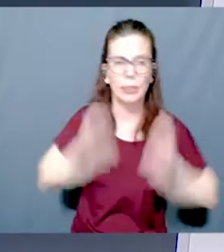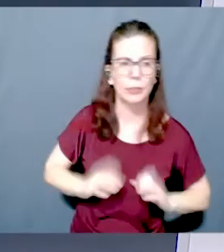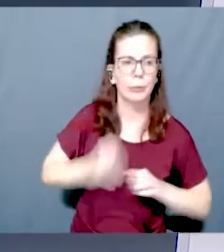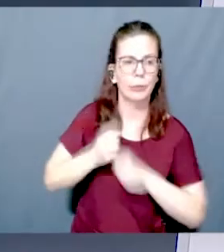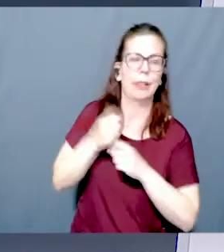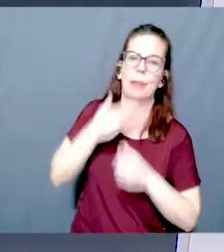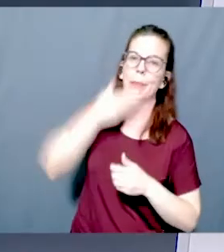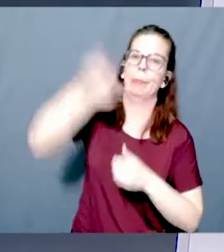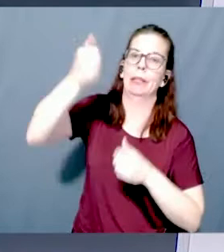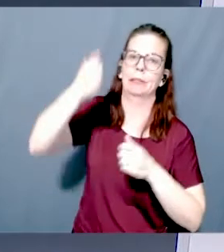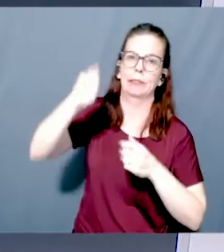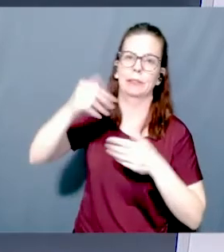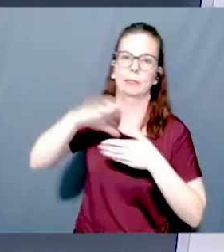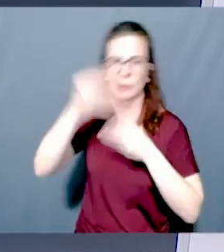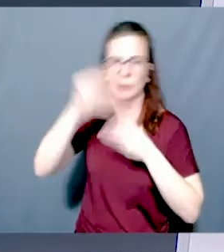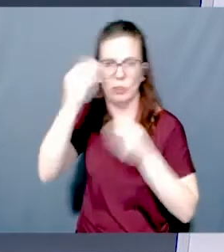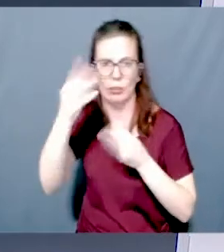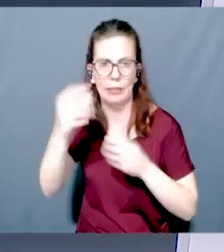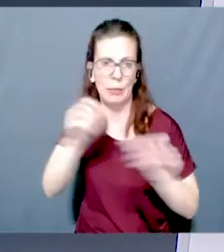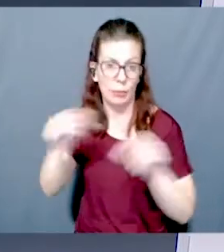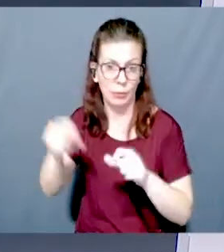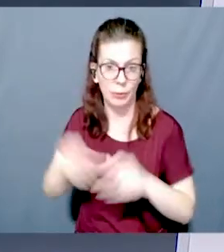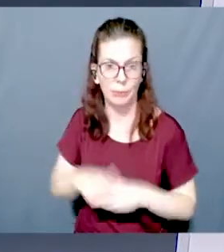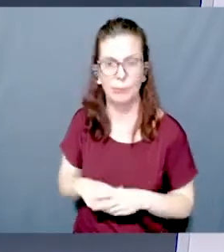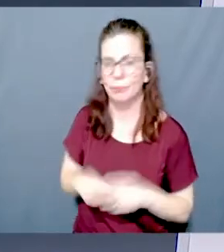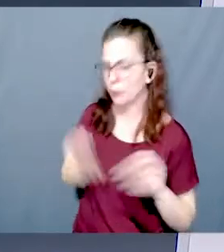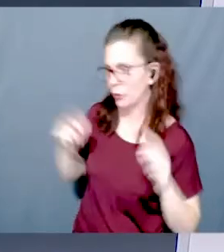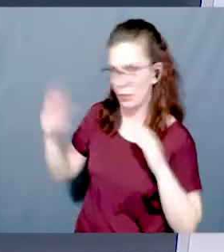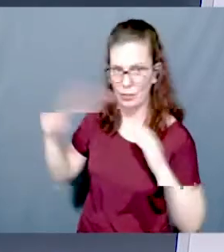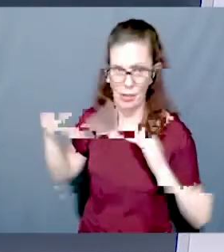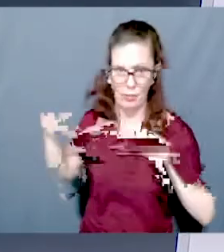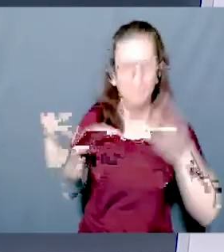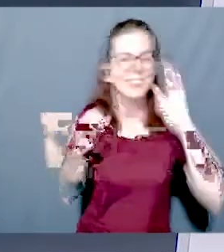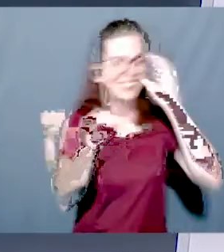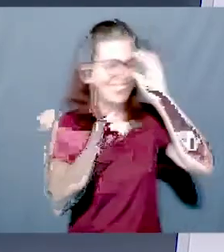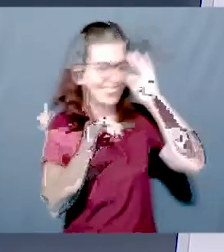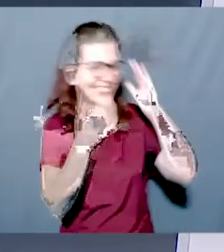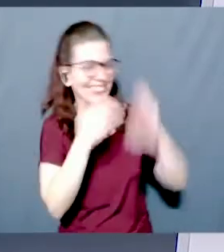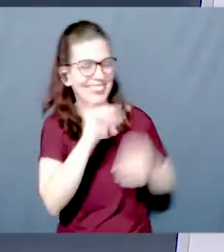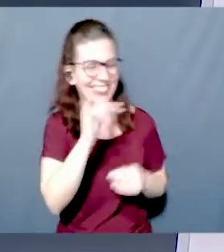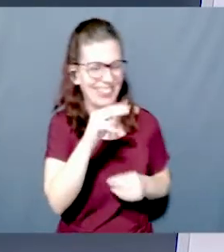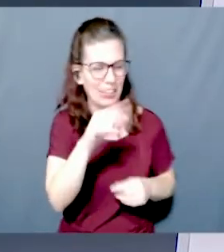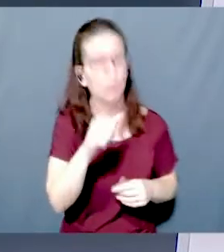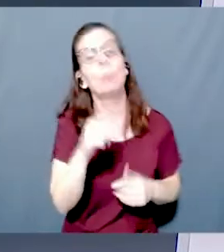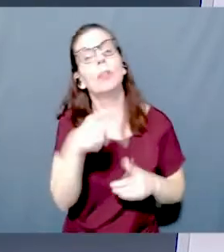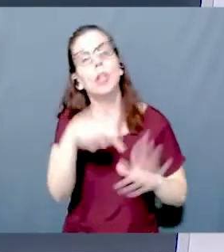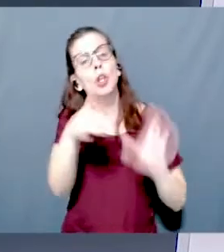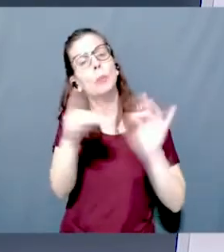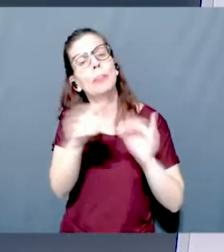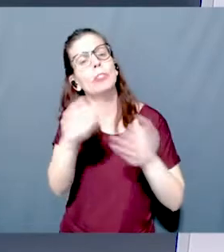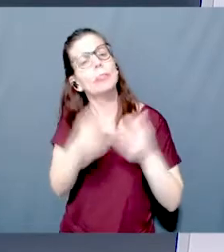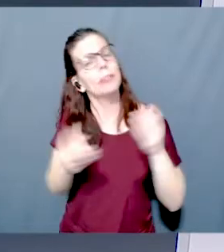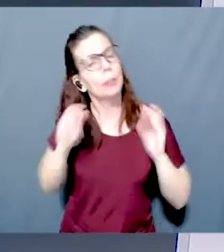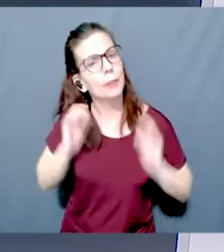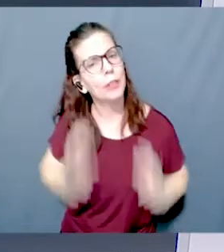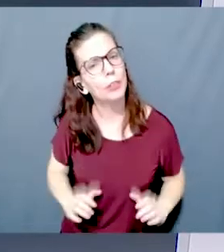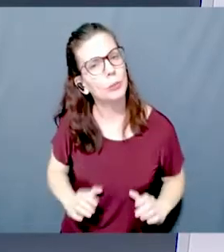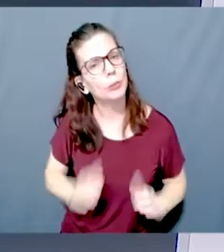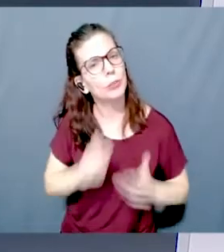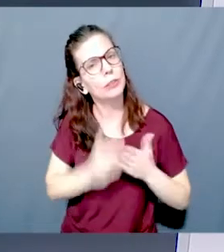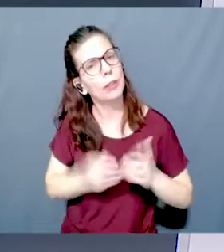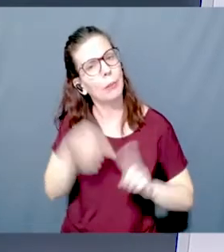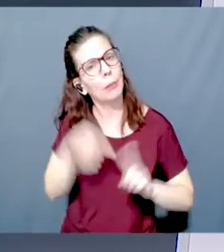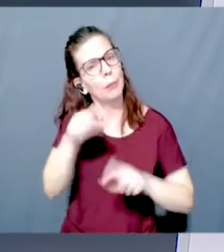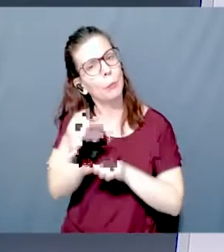Okay. Yeah. Go ahead. Now you mentioned that some of these customer workloads